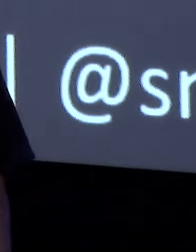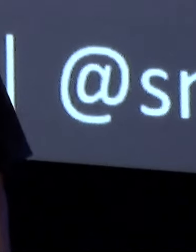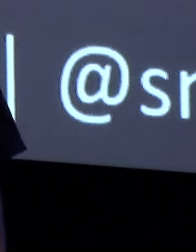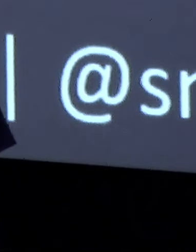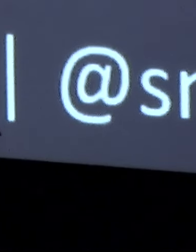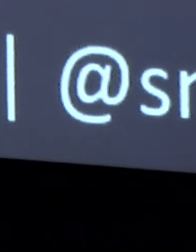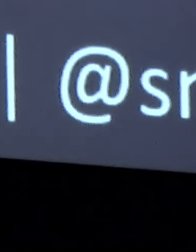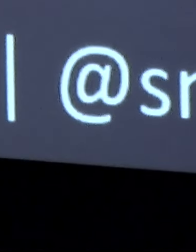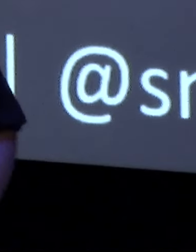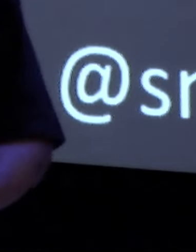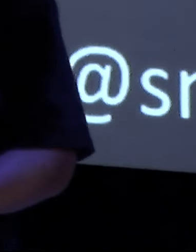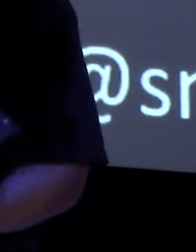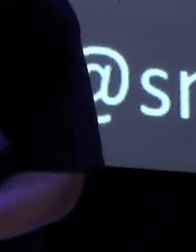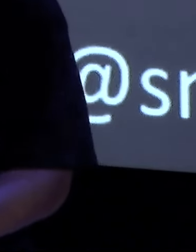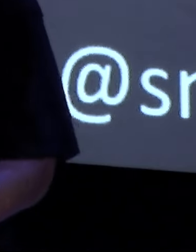Guanudane.